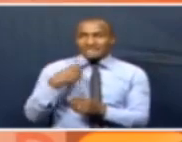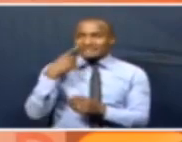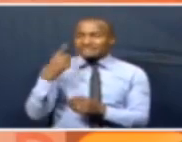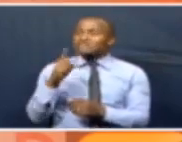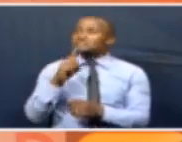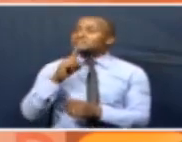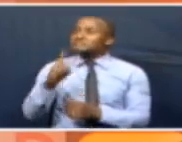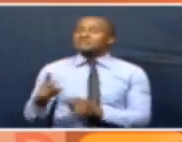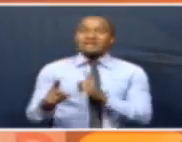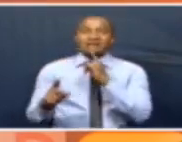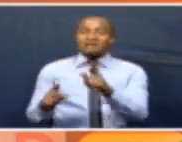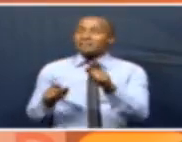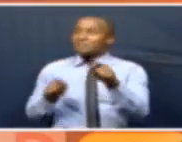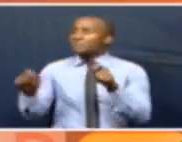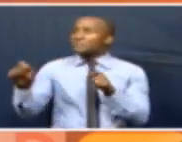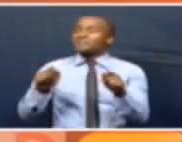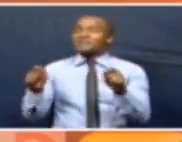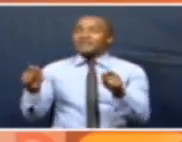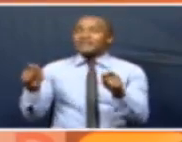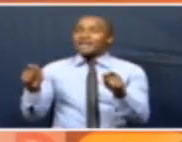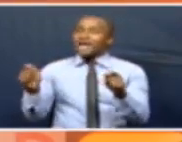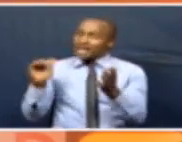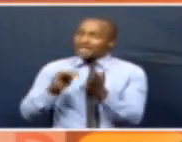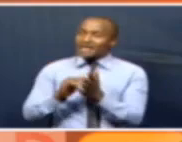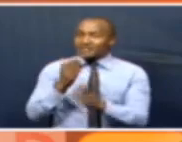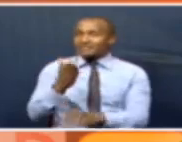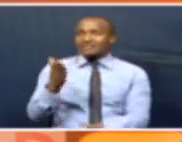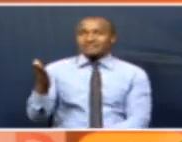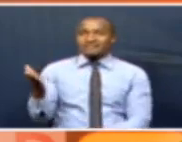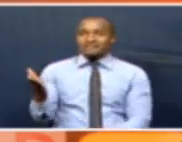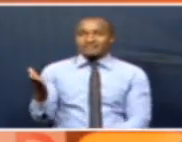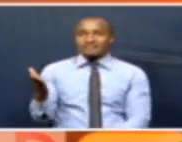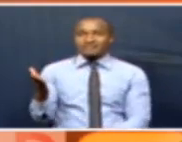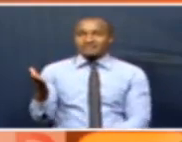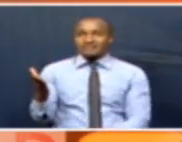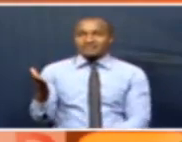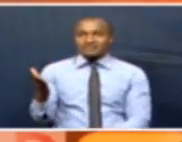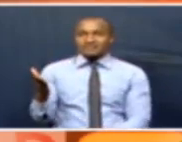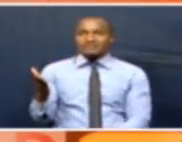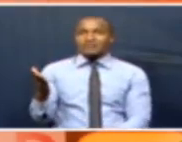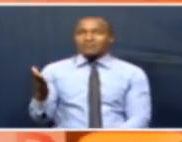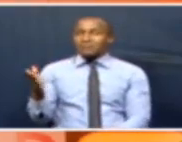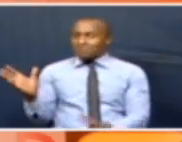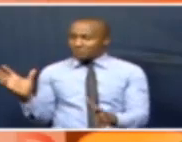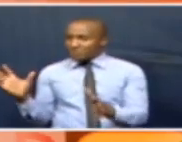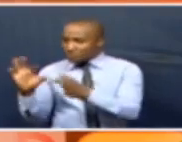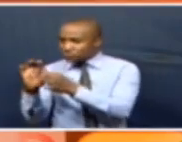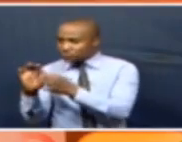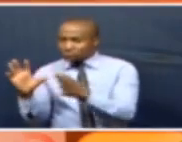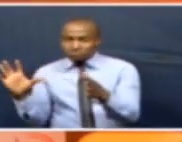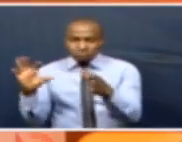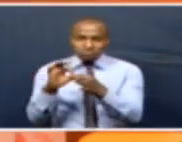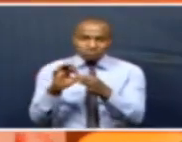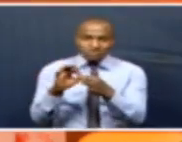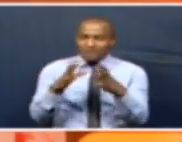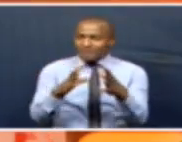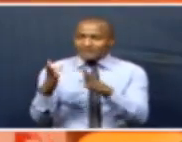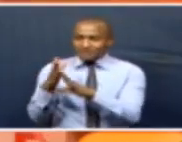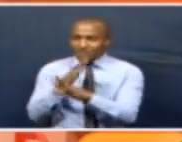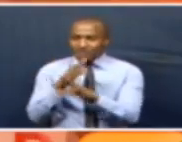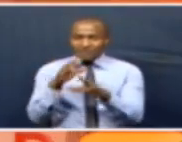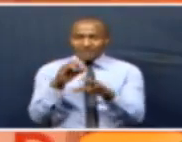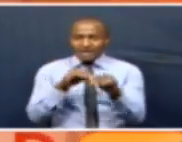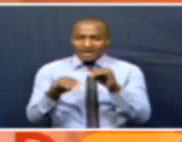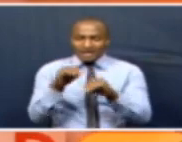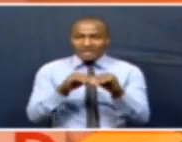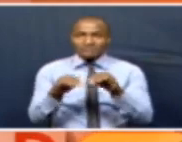creeping in. This question of forming coalitions before the elections is a